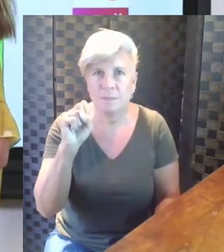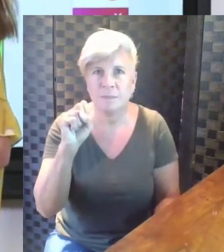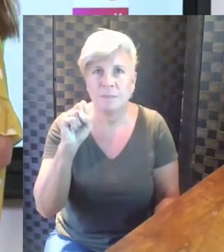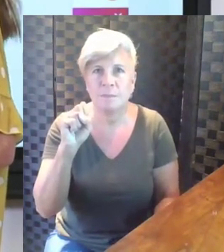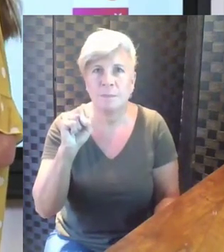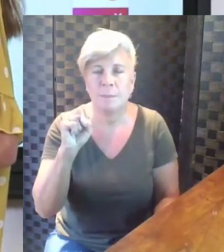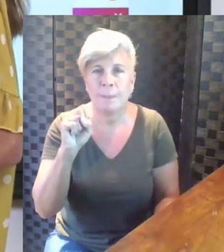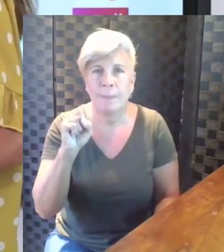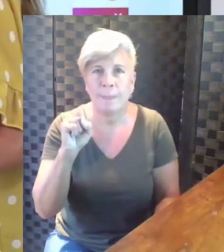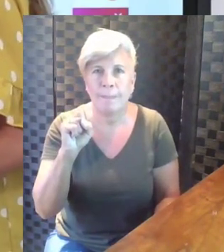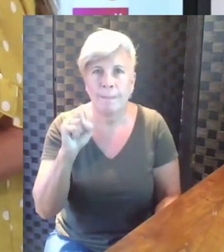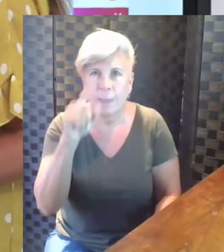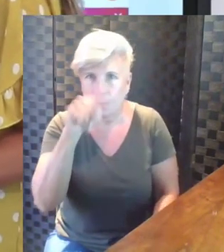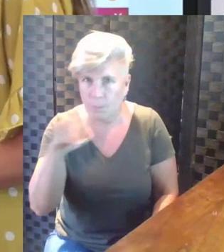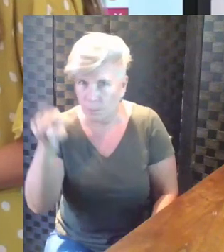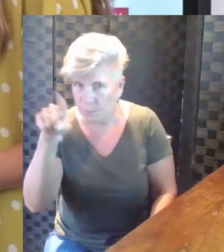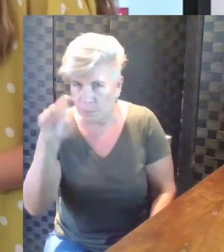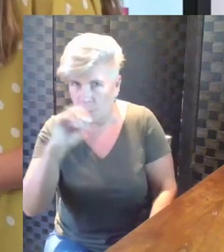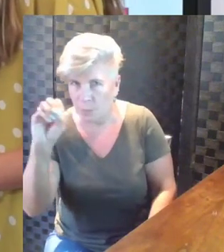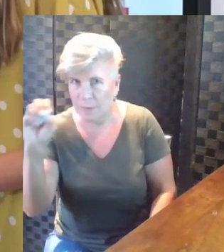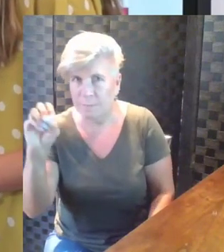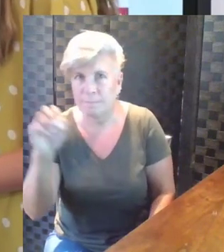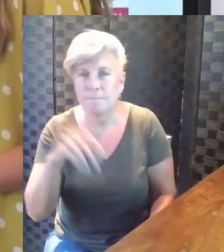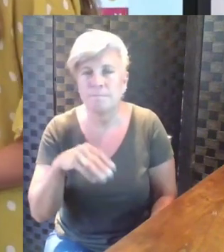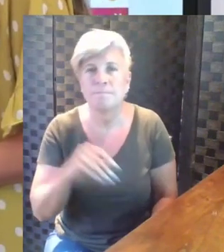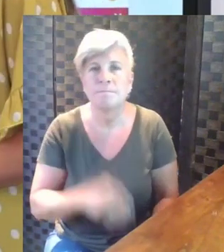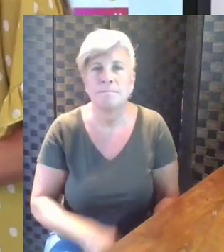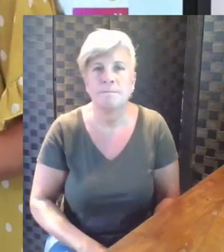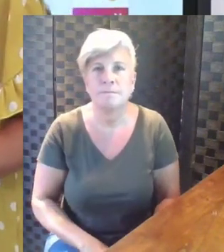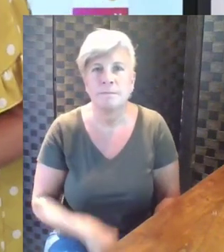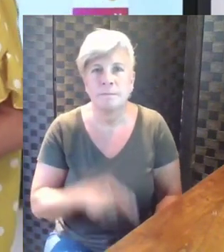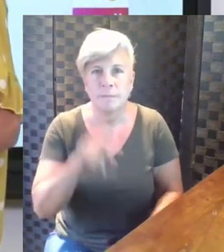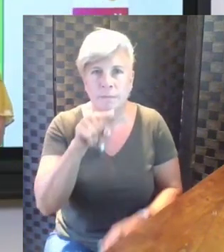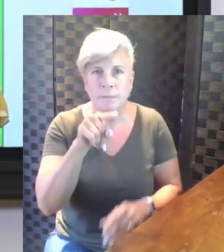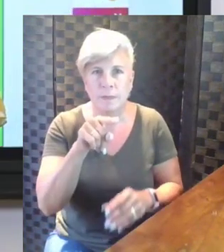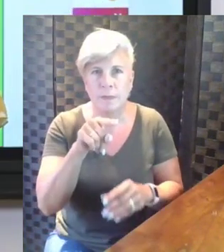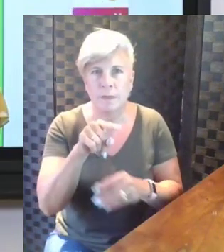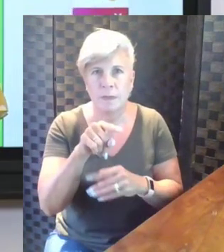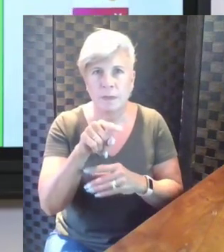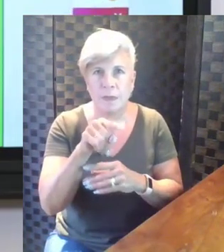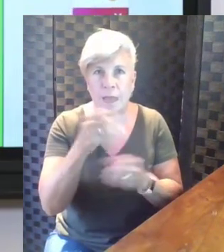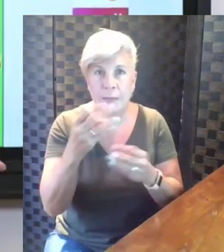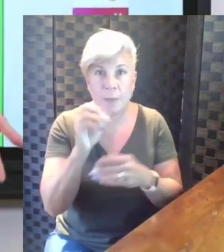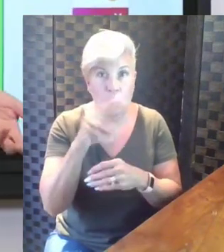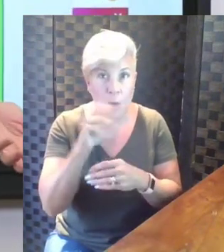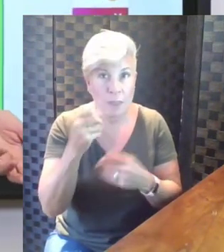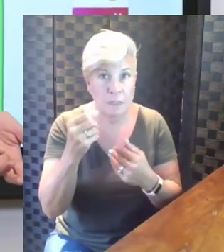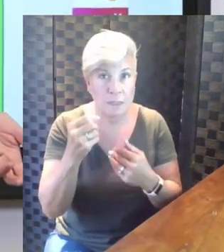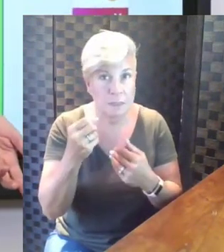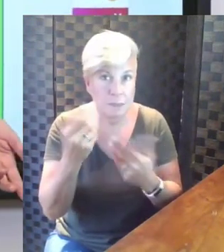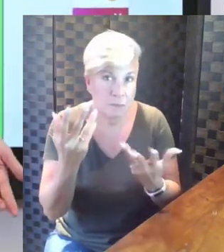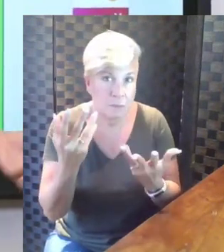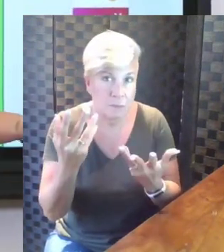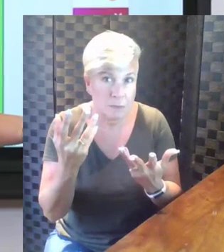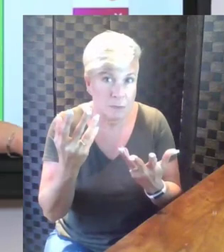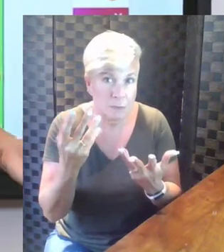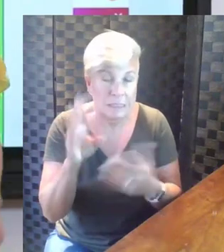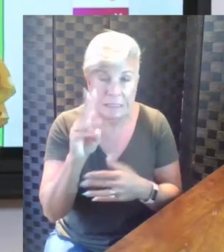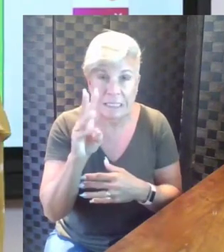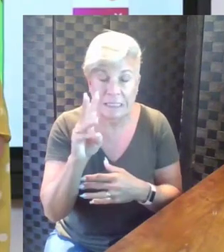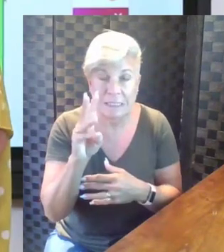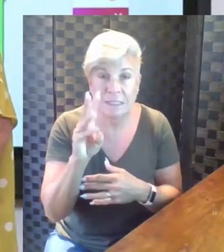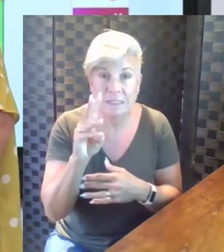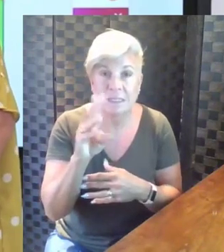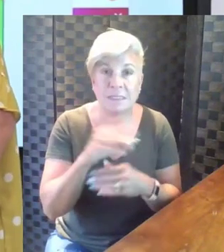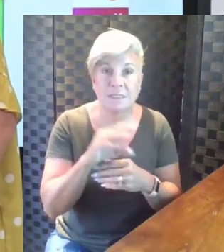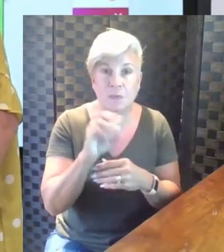ones. I'm going to bring my 6 over here before I forget. And how many ones are in 6 ones? Just